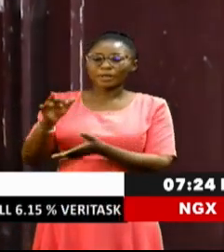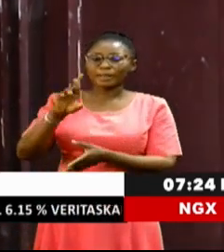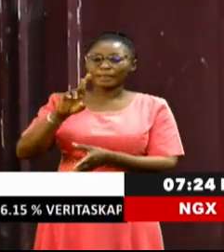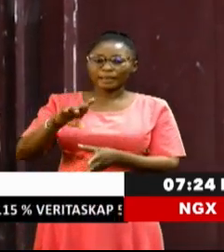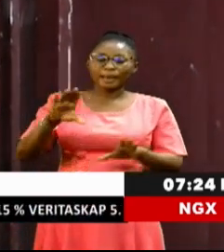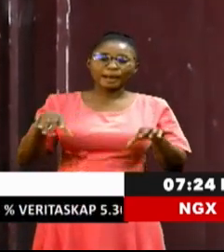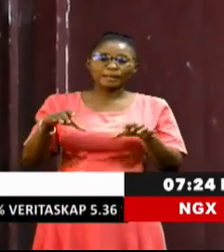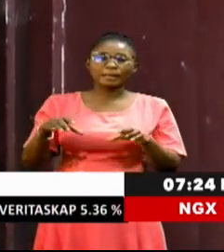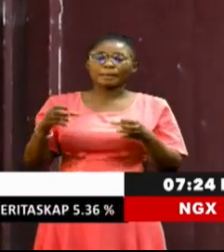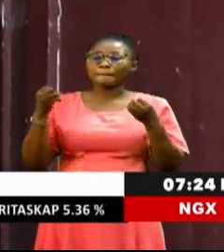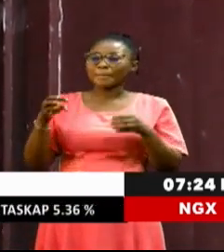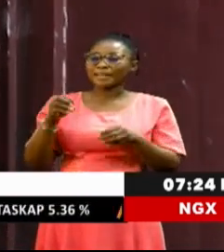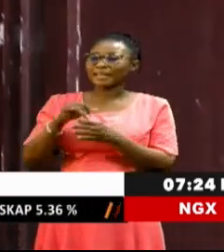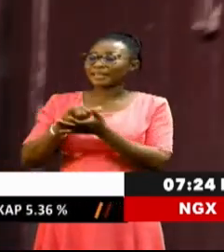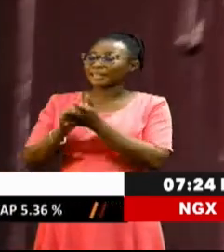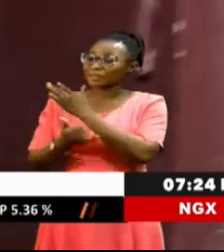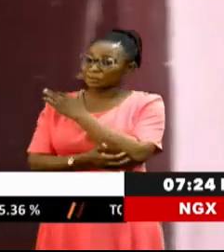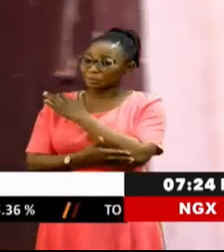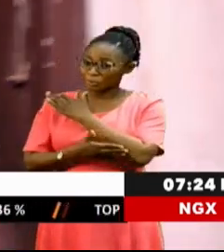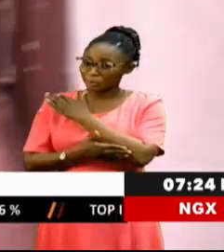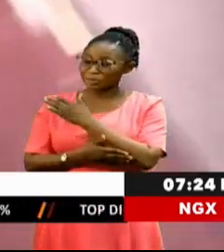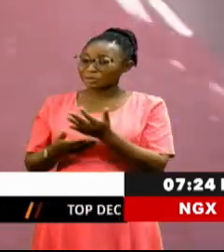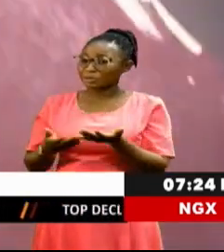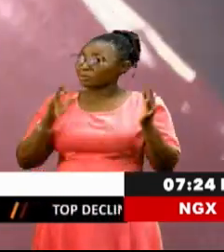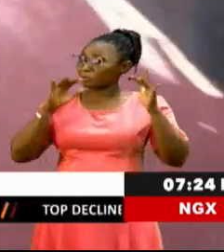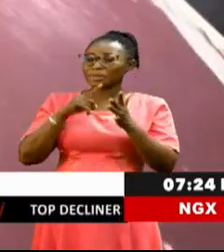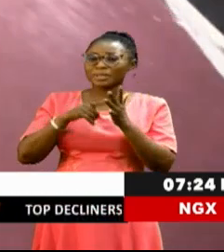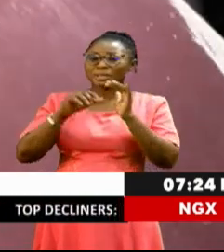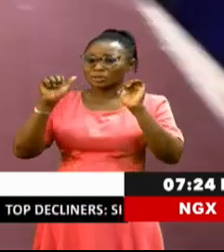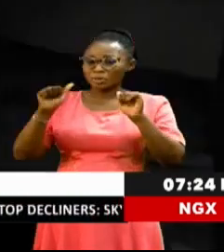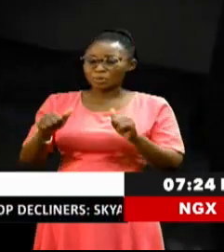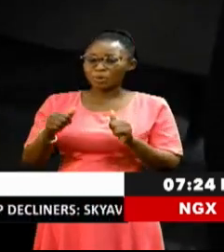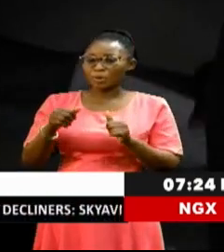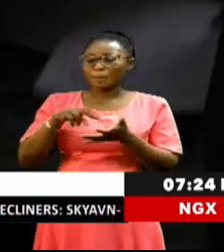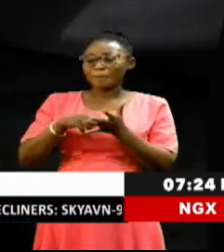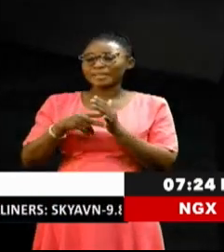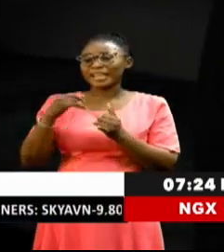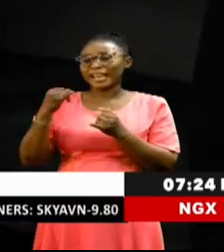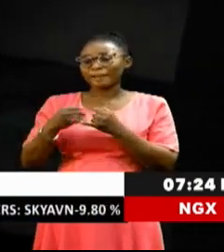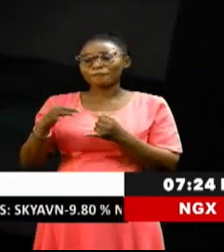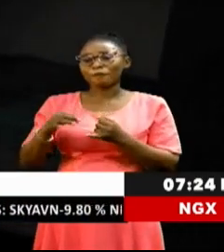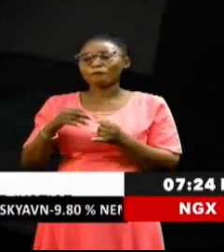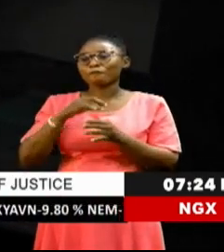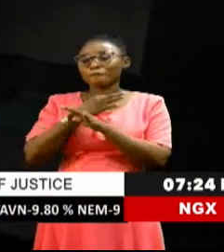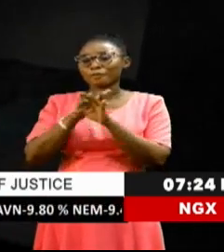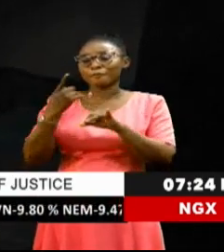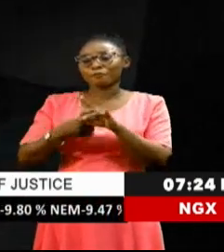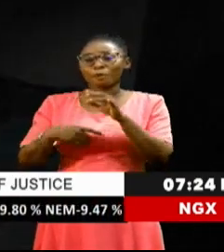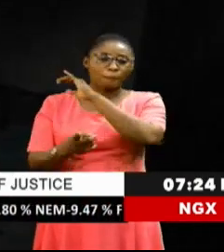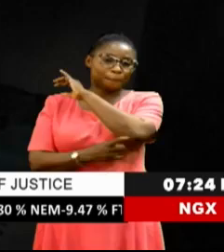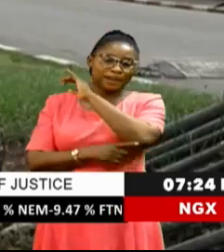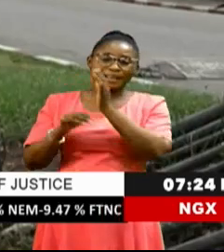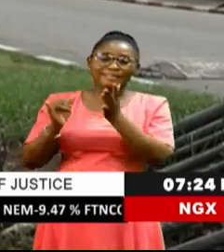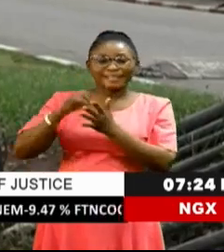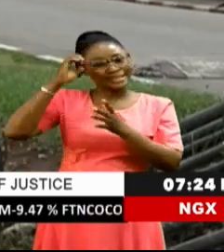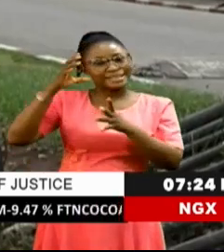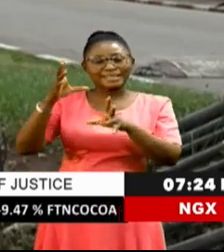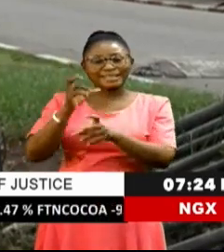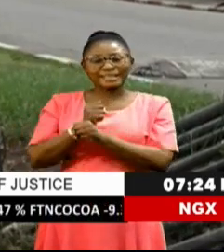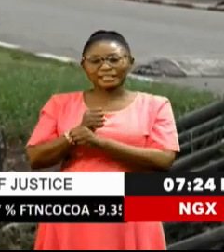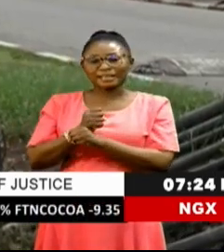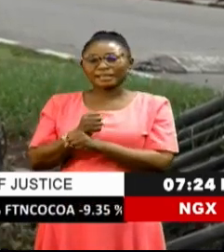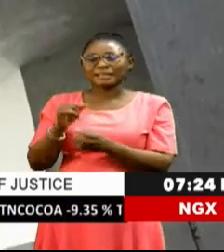Many in Cote d'Ivoire hope this could mean the end of the impunity enjoyed by FESI, which for years is accused of reigning